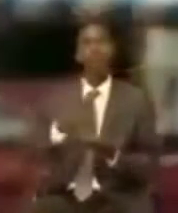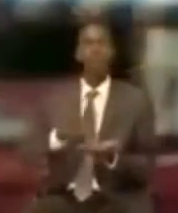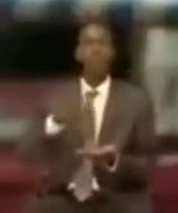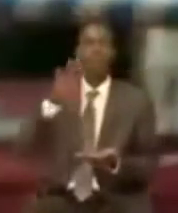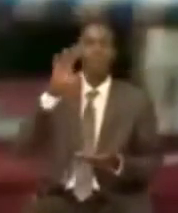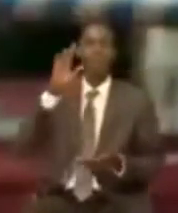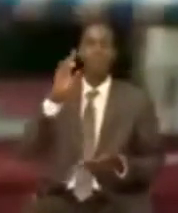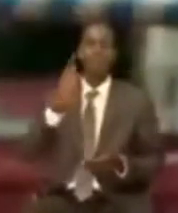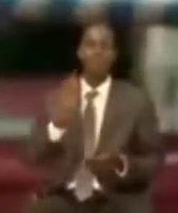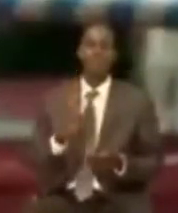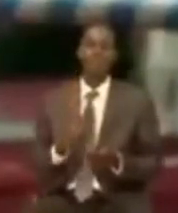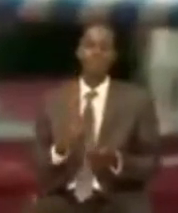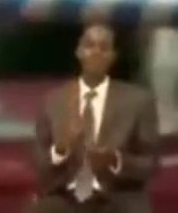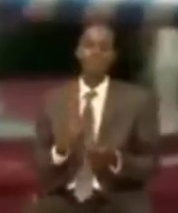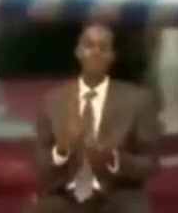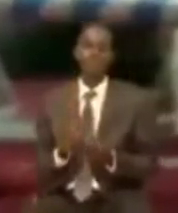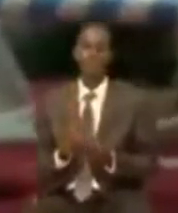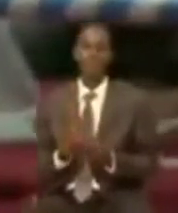glorified.